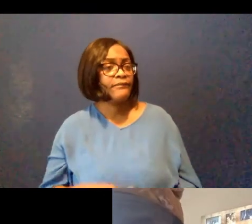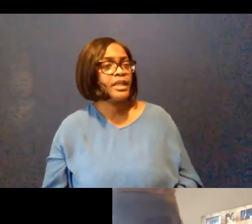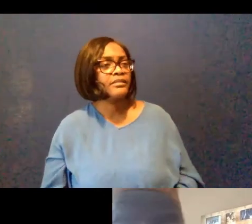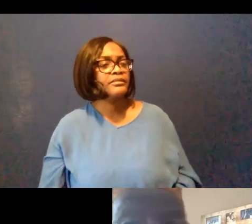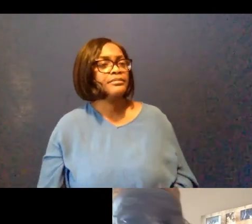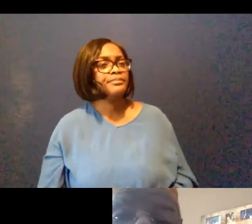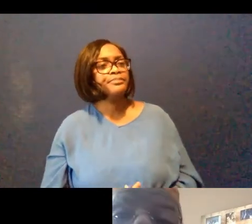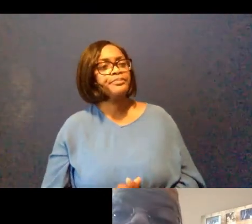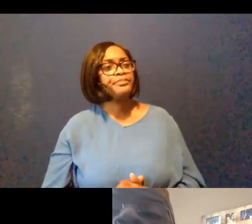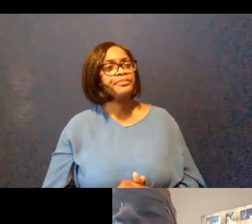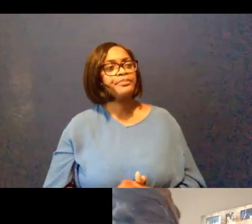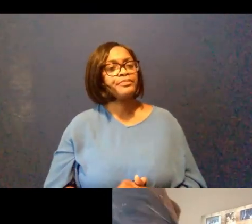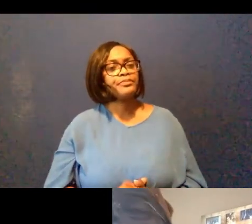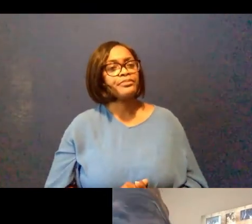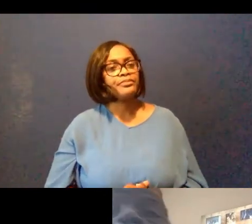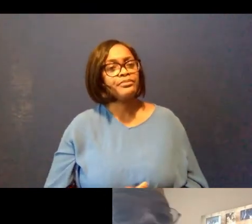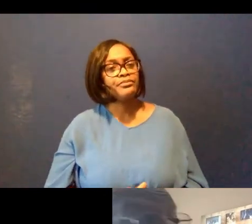Uh,